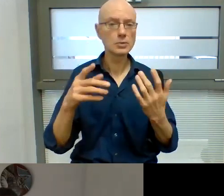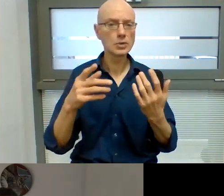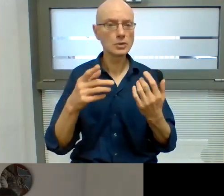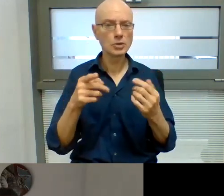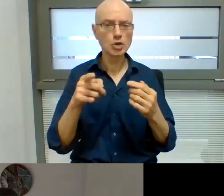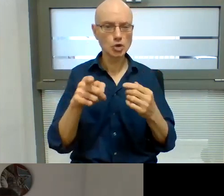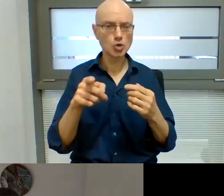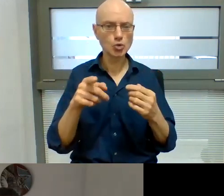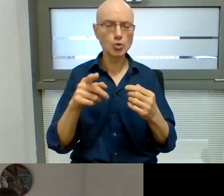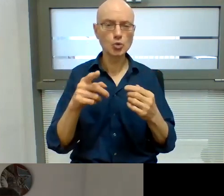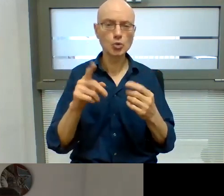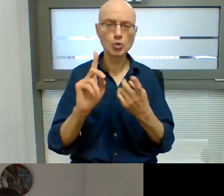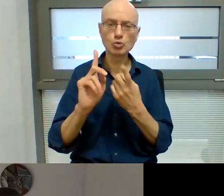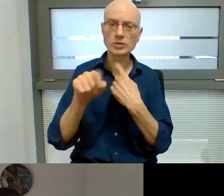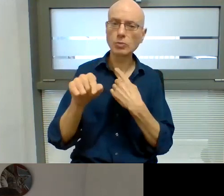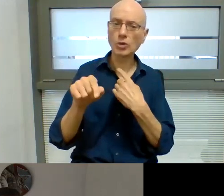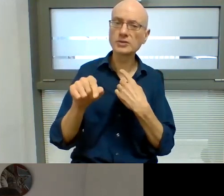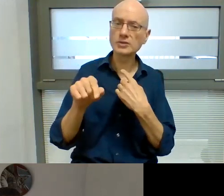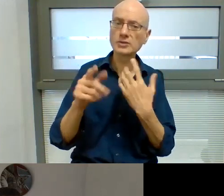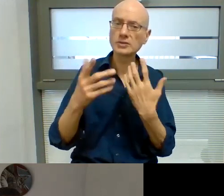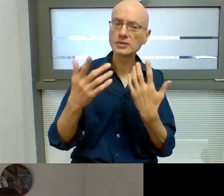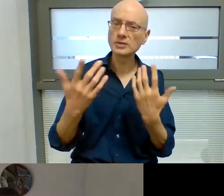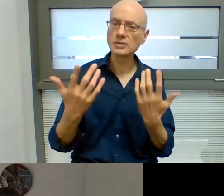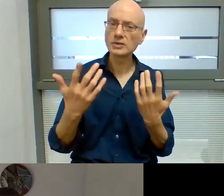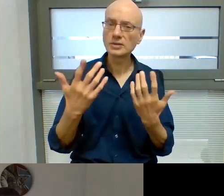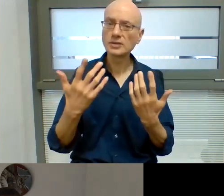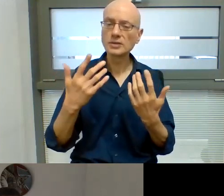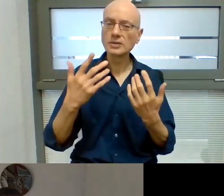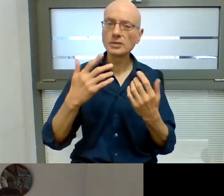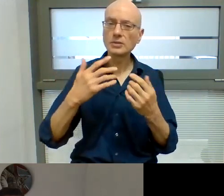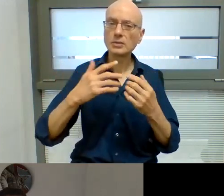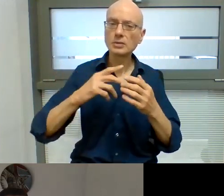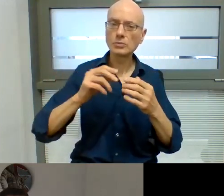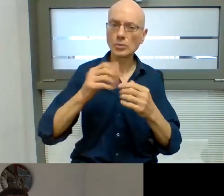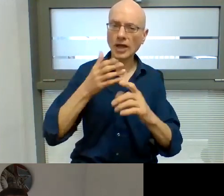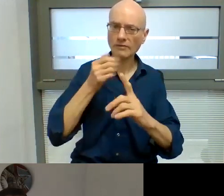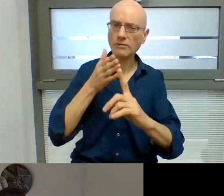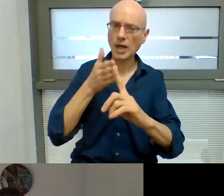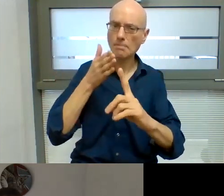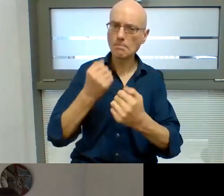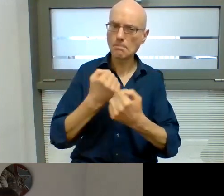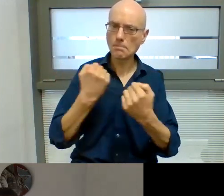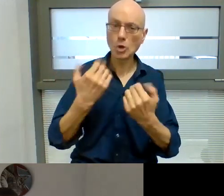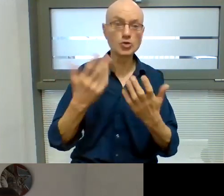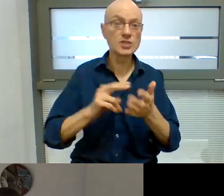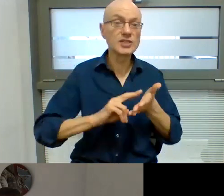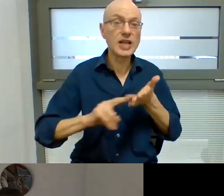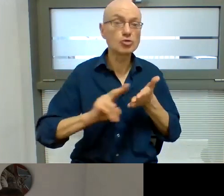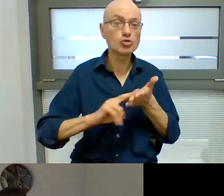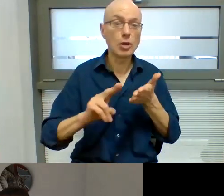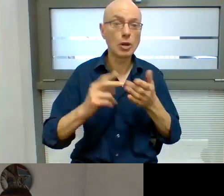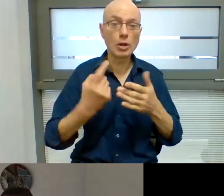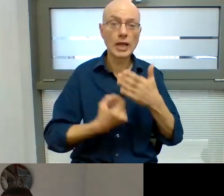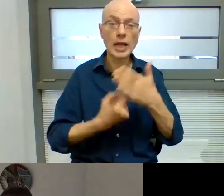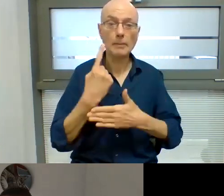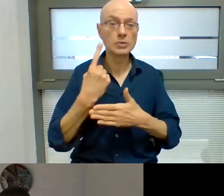did? Was there a strong intent to that, or was it, did it naturally move in that direction?